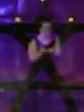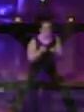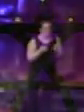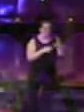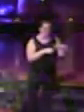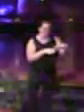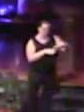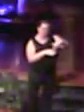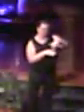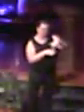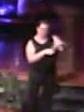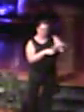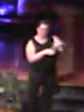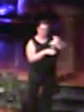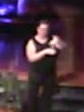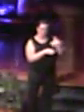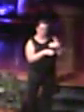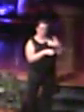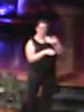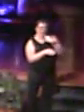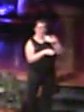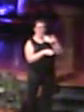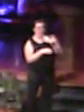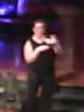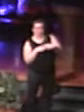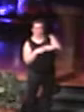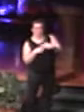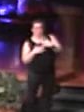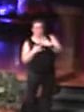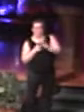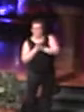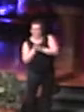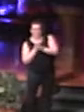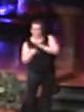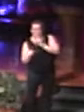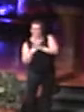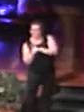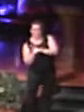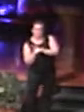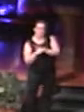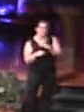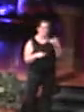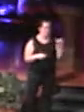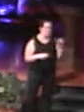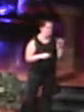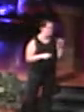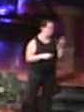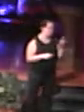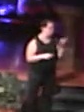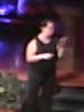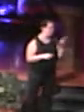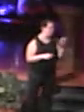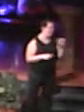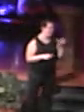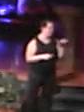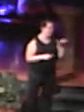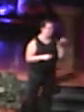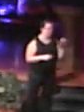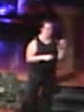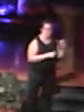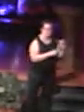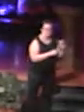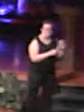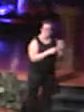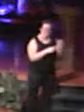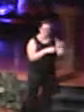between what I would call passionate commitment to something and unhealthy tribalism. And even those